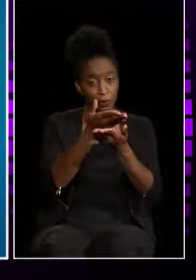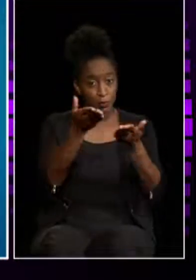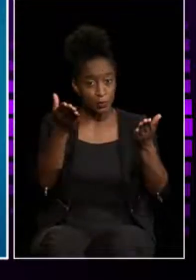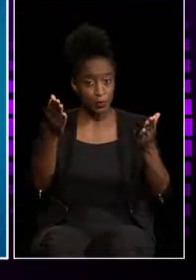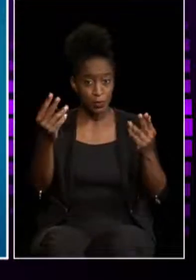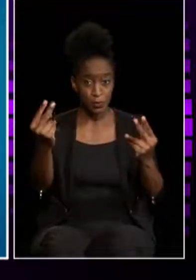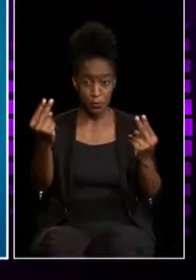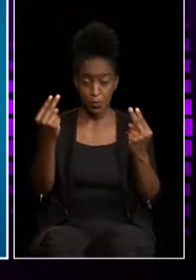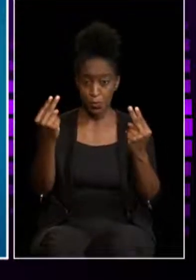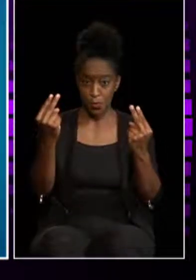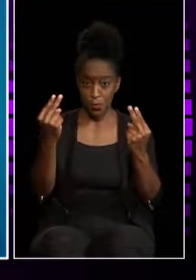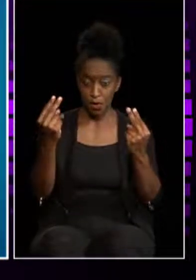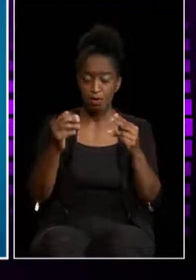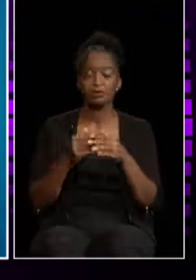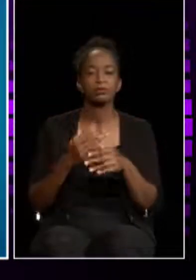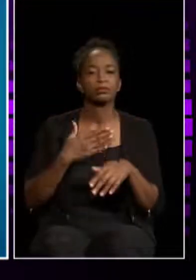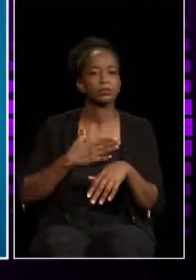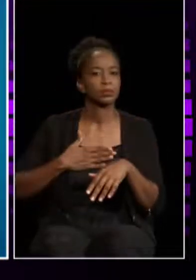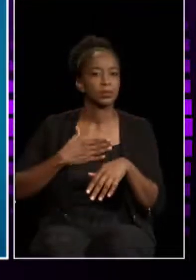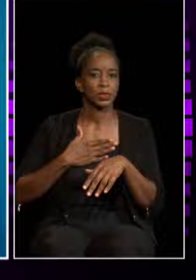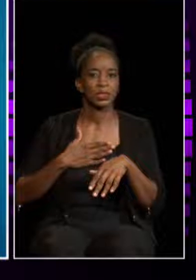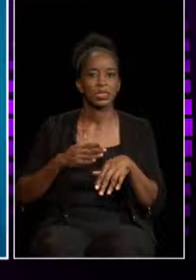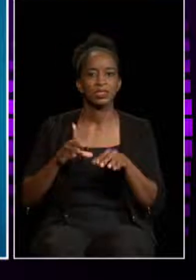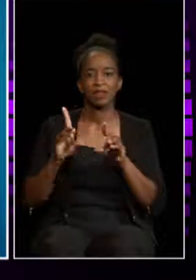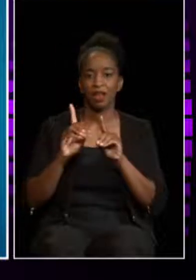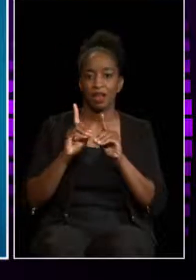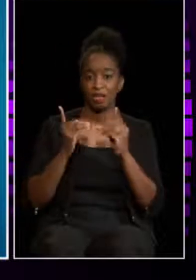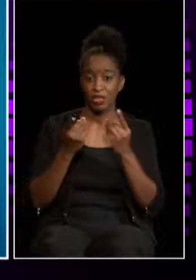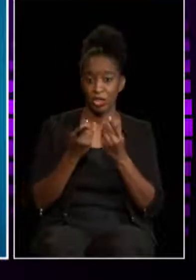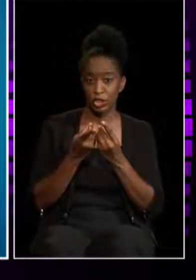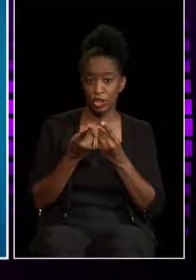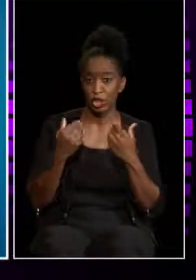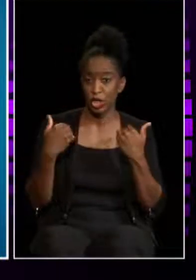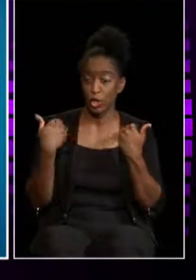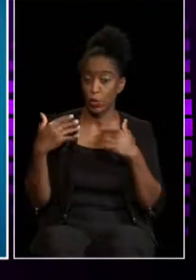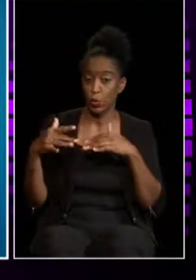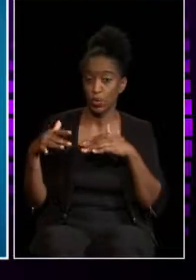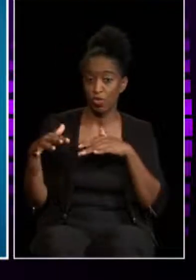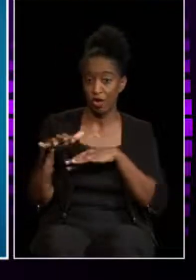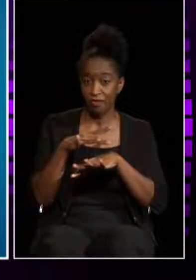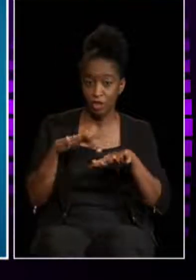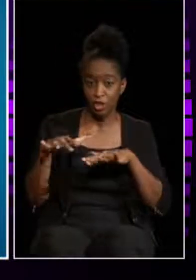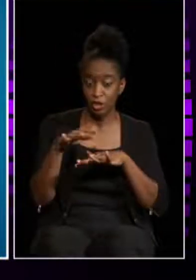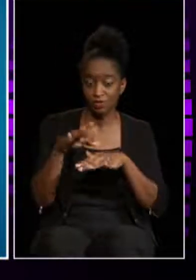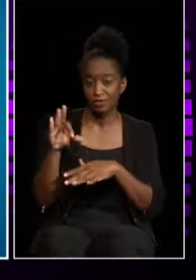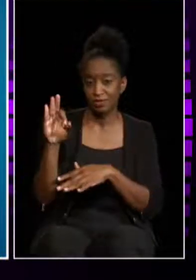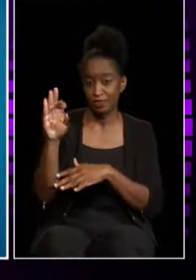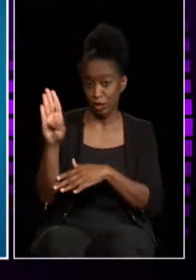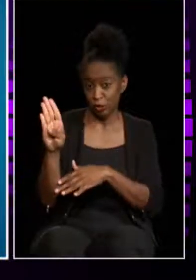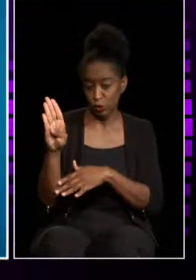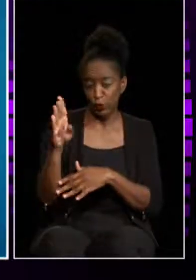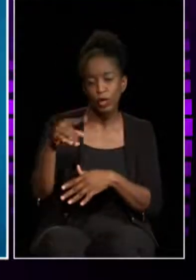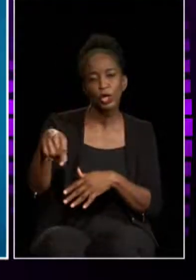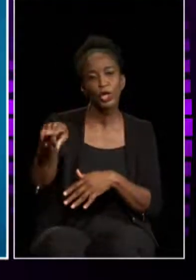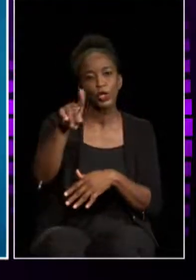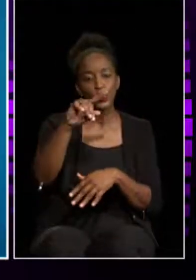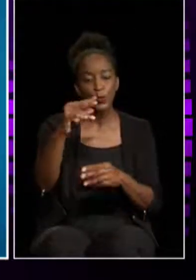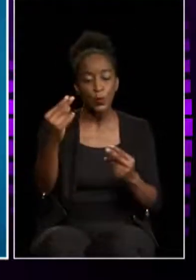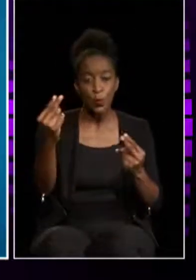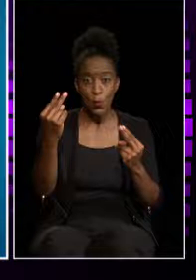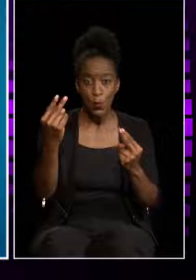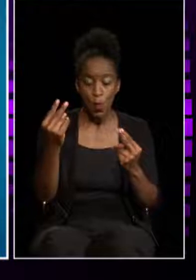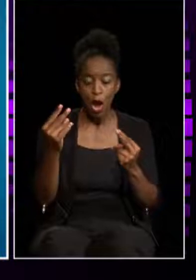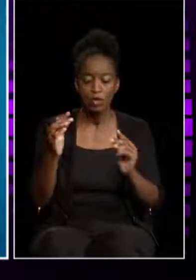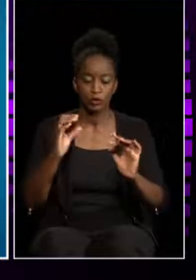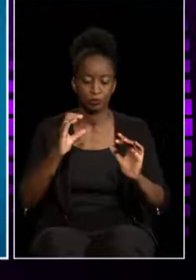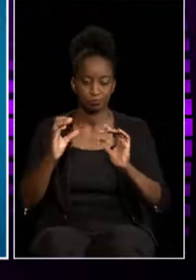Affairs Facebook page, and because the most engaging person is going to get that prize for the dinner for two at Pure Ocean Restaurant at DB Southwinds